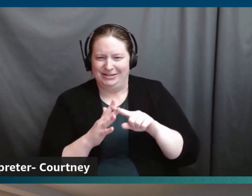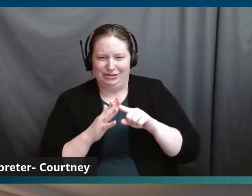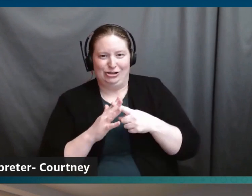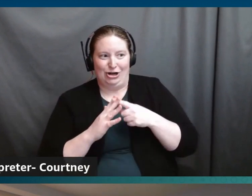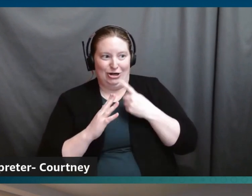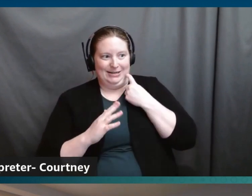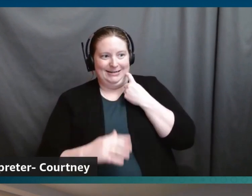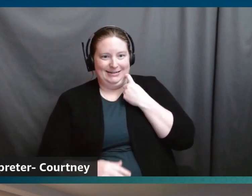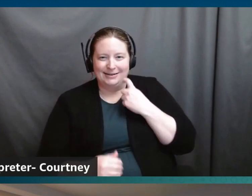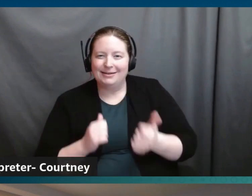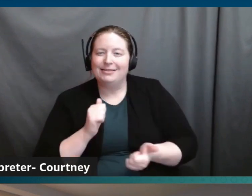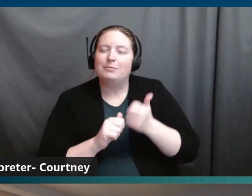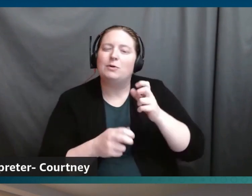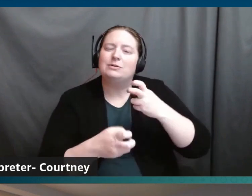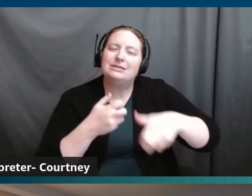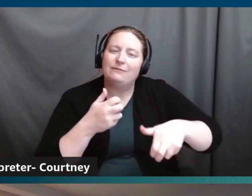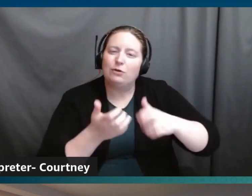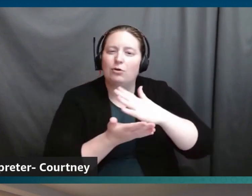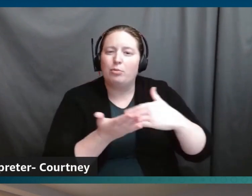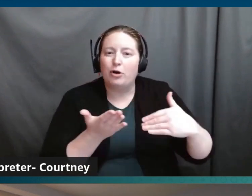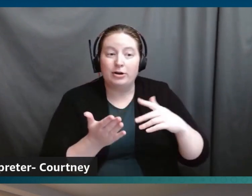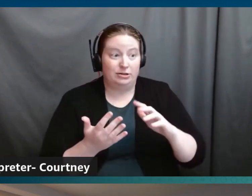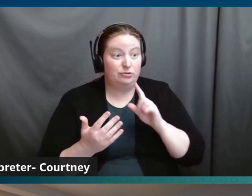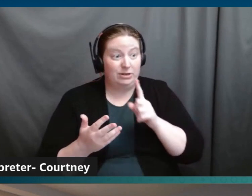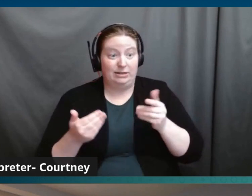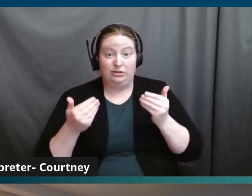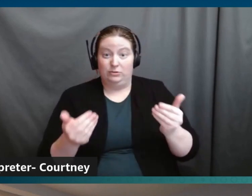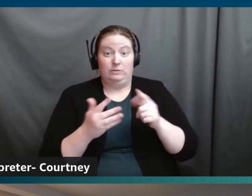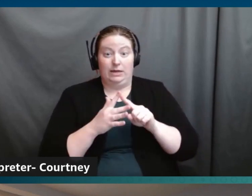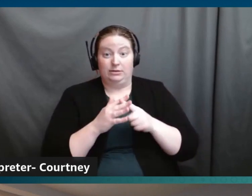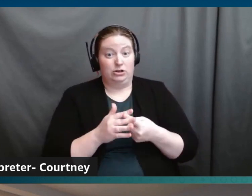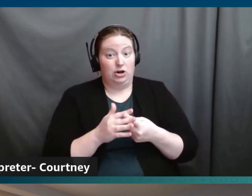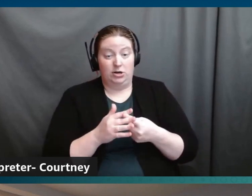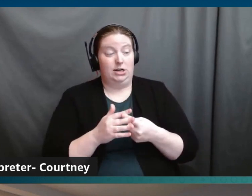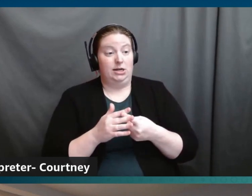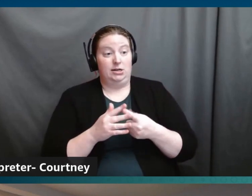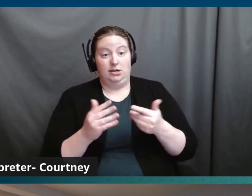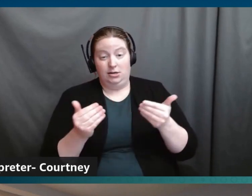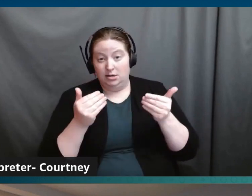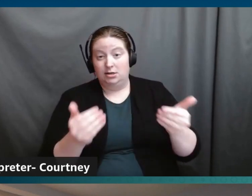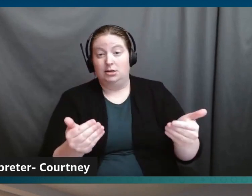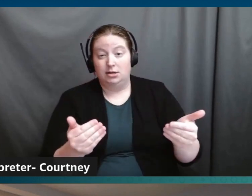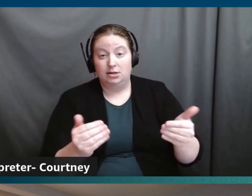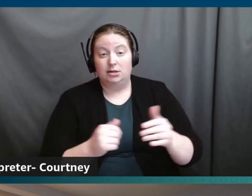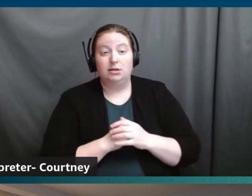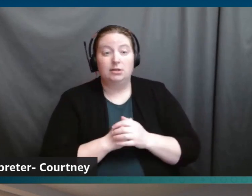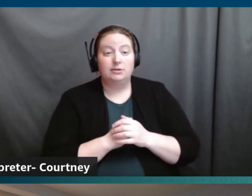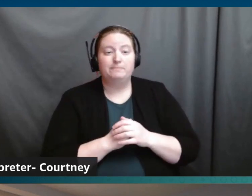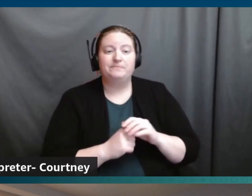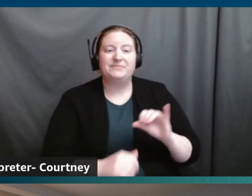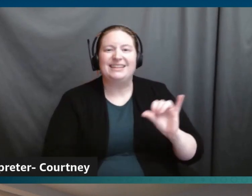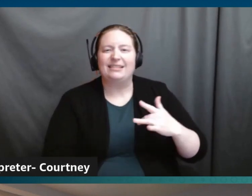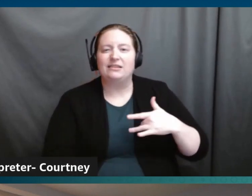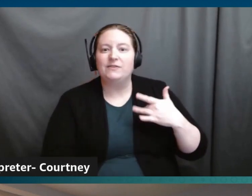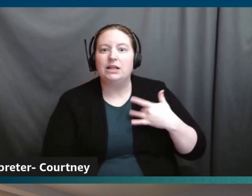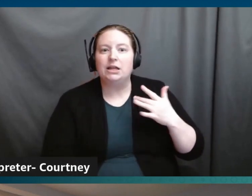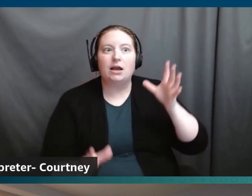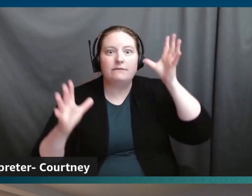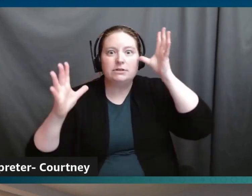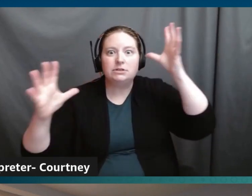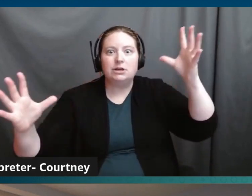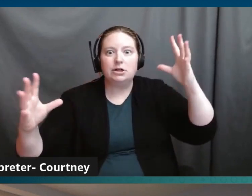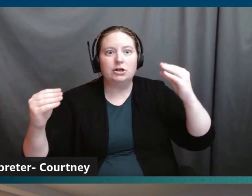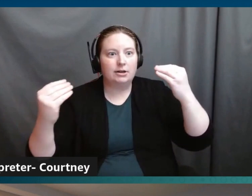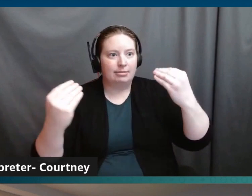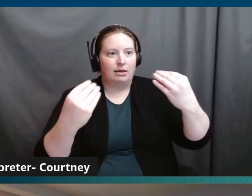most difficult part is really to get started, getting off the ground. It's almost like there's this feeling of a deer in the headlights where people don't really